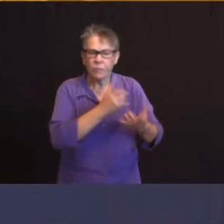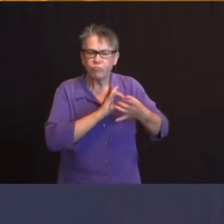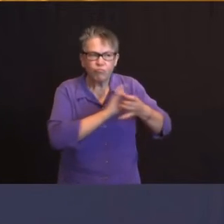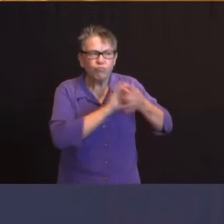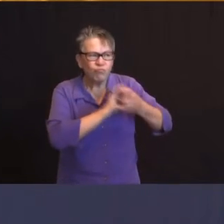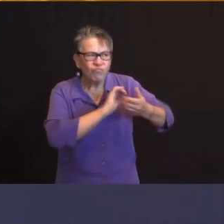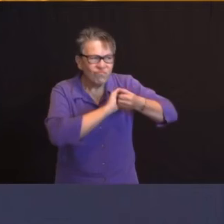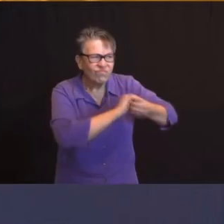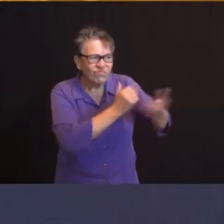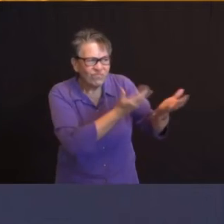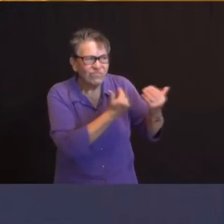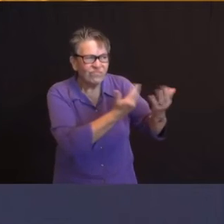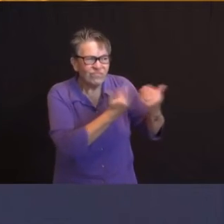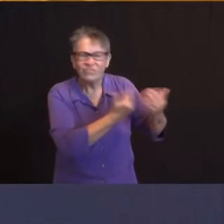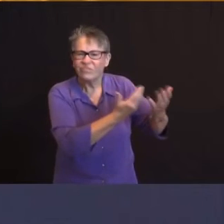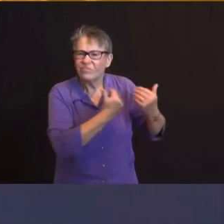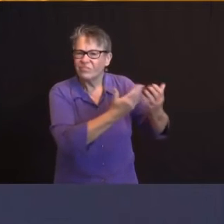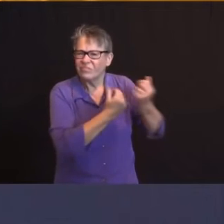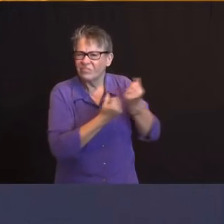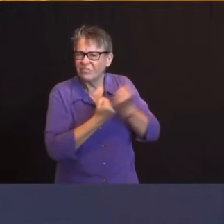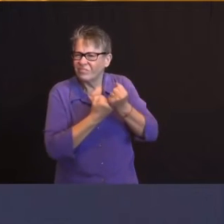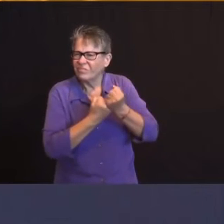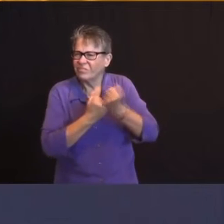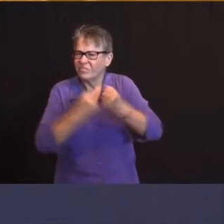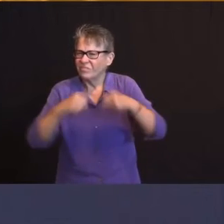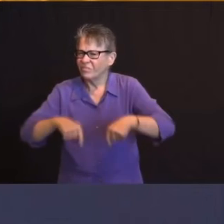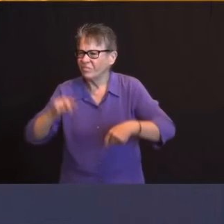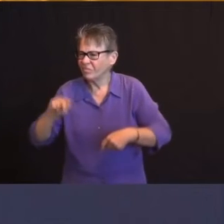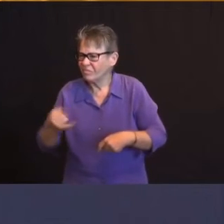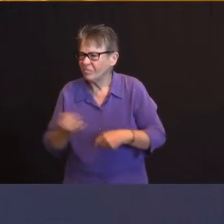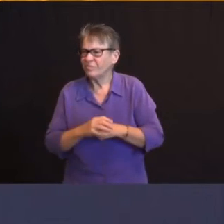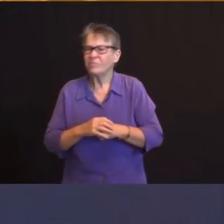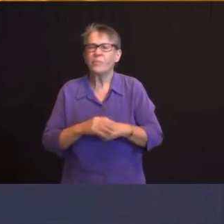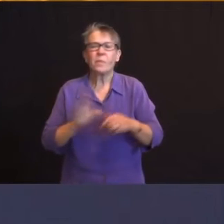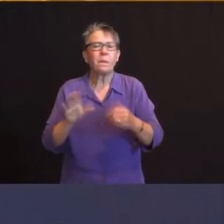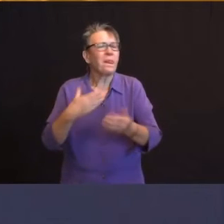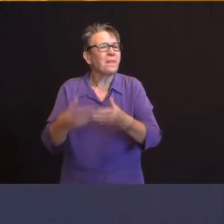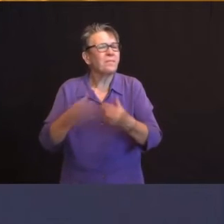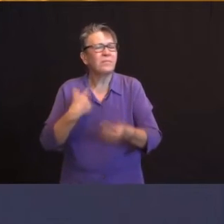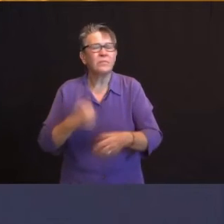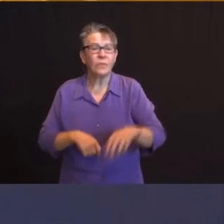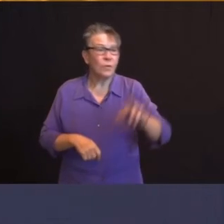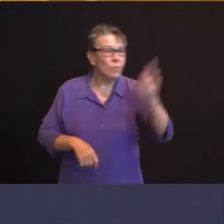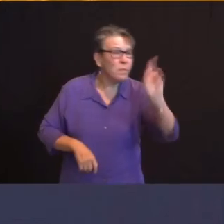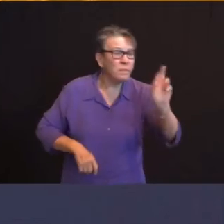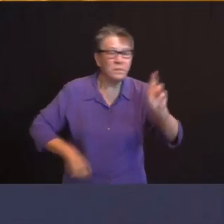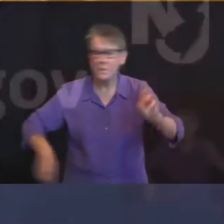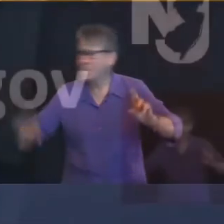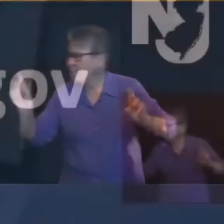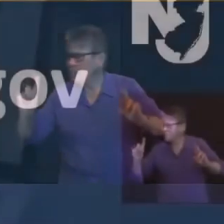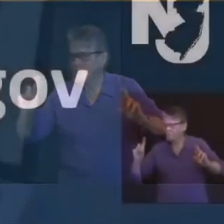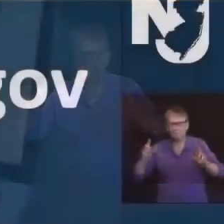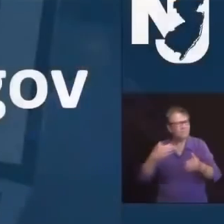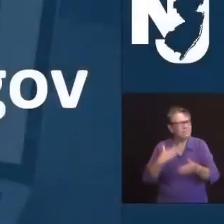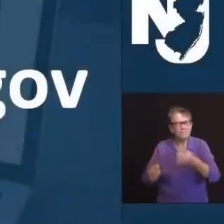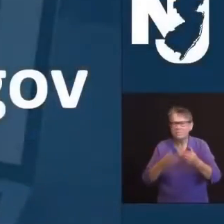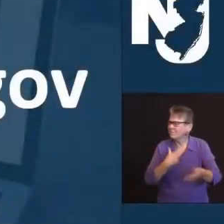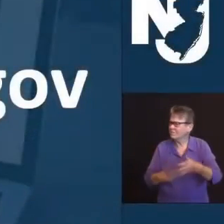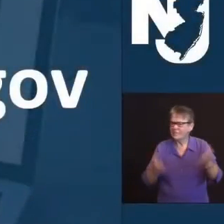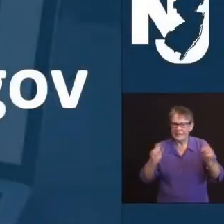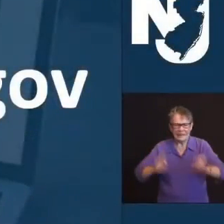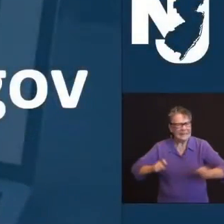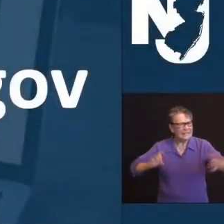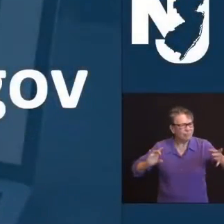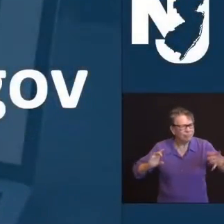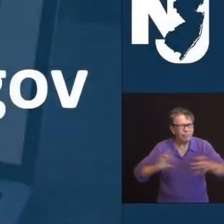We are in the business of looking out for all 9 million of us. Next up, Pat, I know you'll talk about this in a little